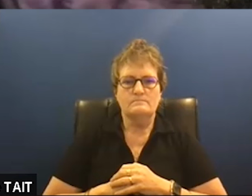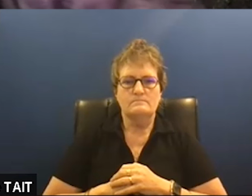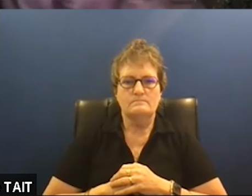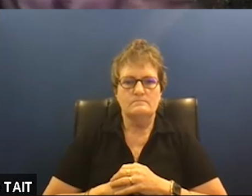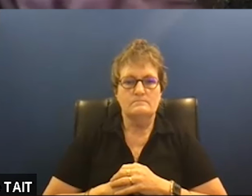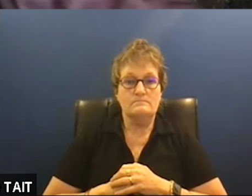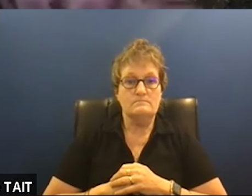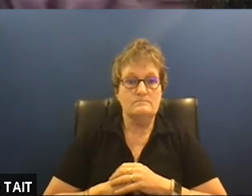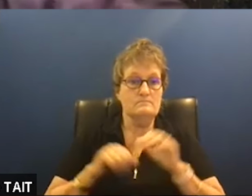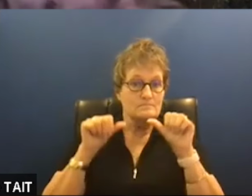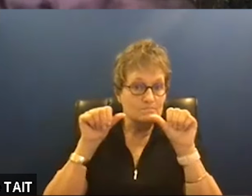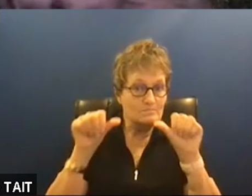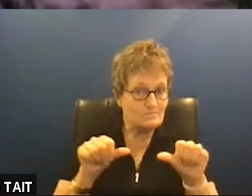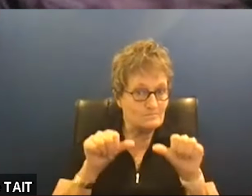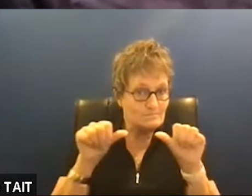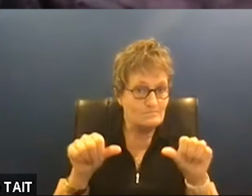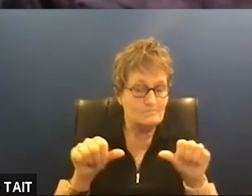Okay, so